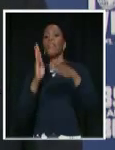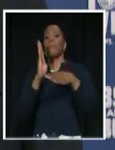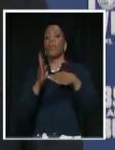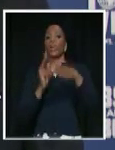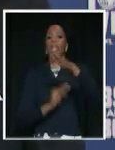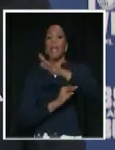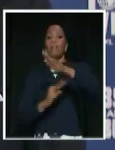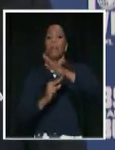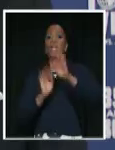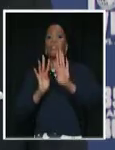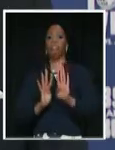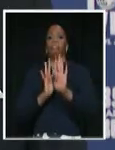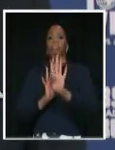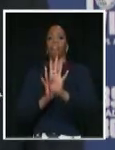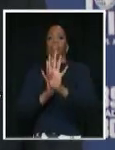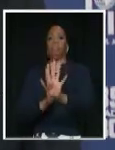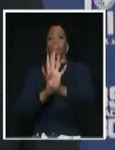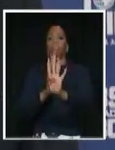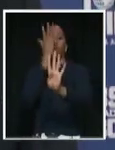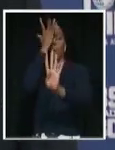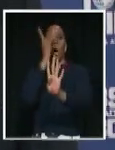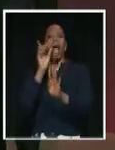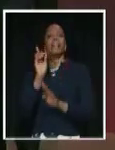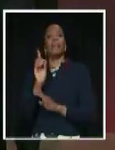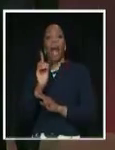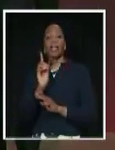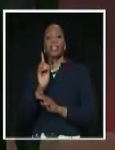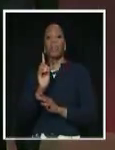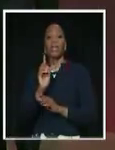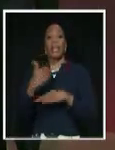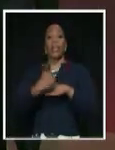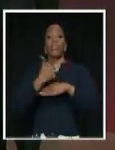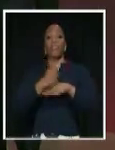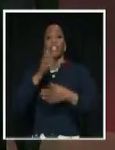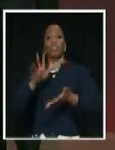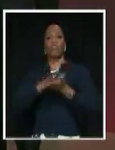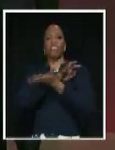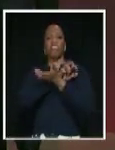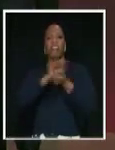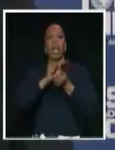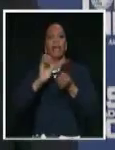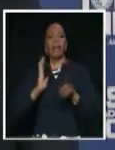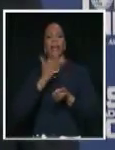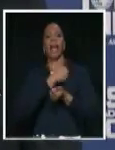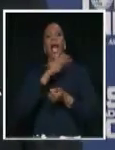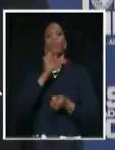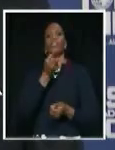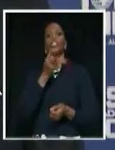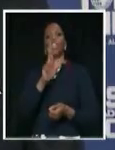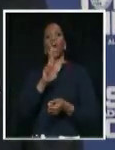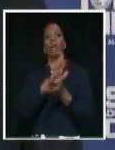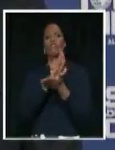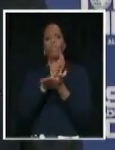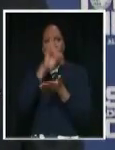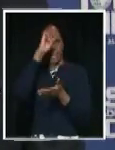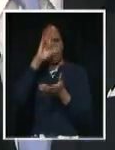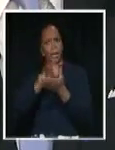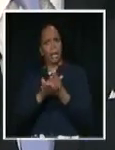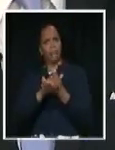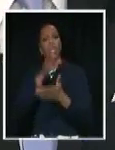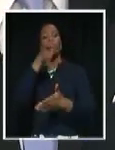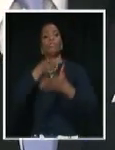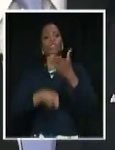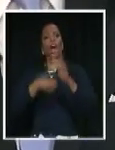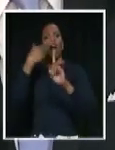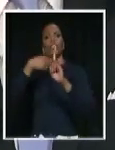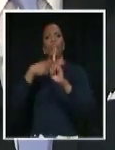is because Mr. de Blasio is threatening to annihilate our charter schools. And they believe it. You start charging them rent, they're gone. If you